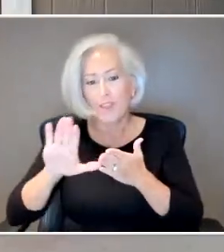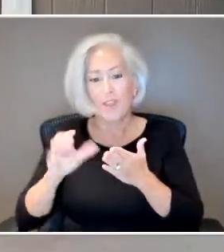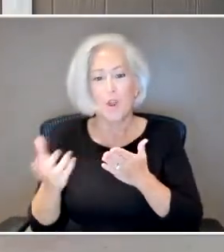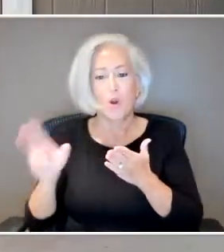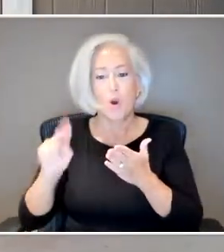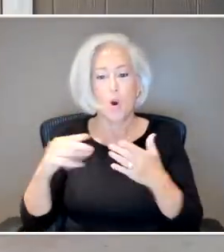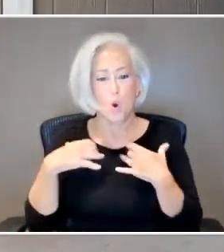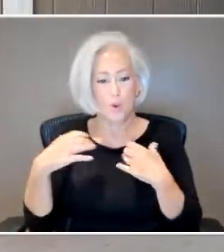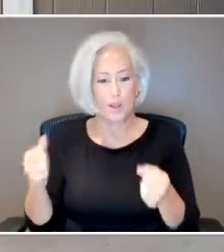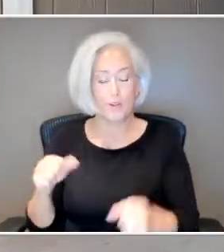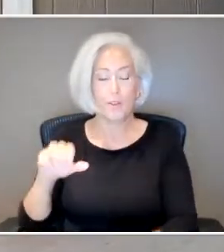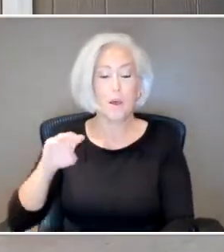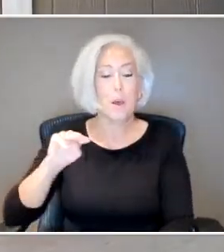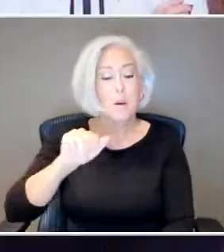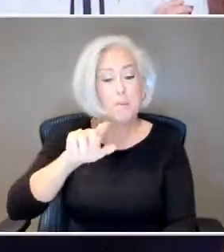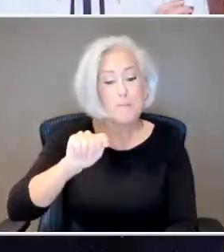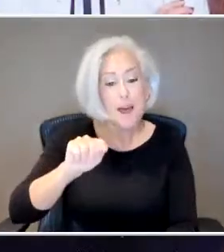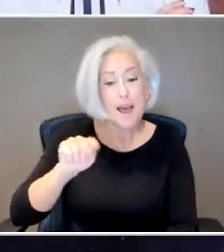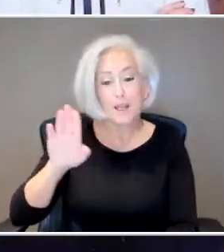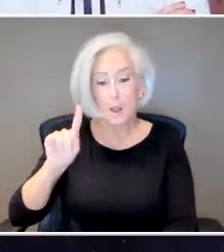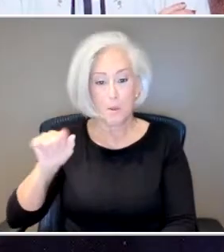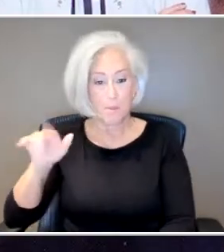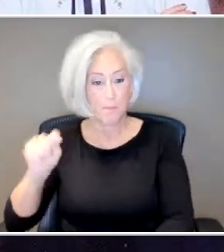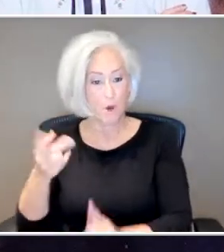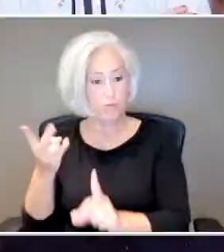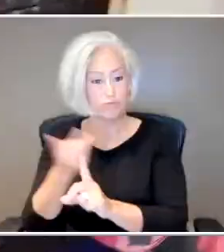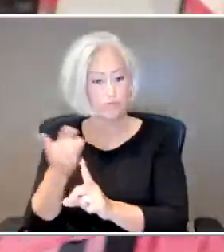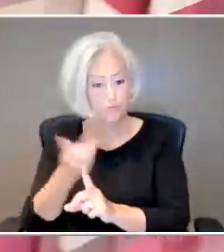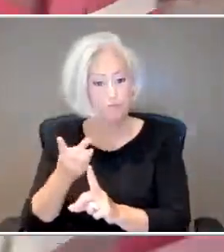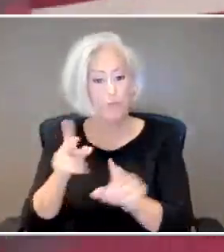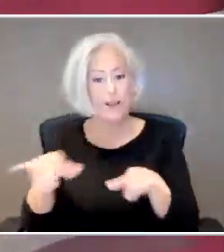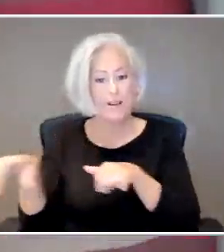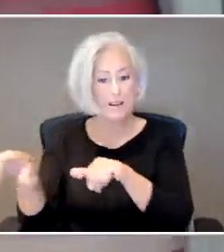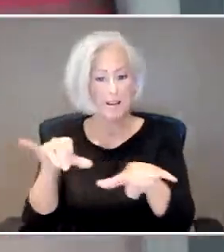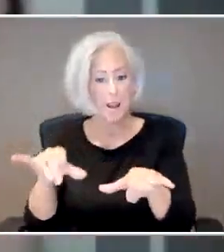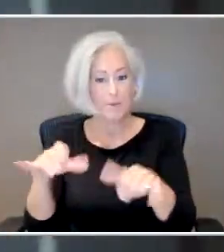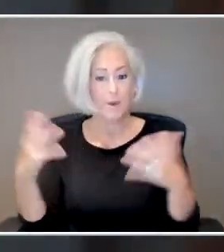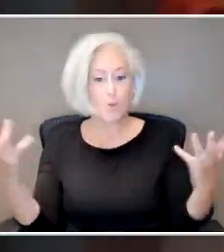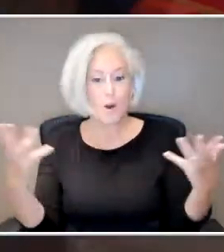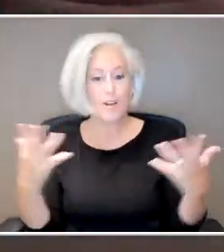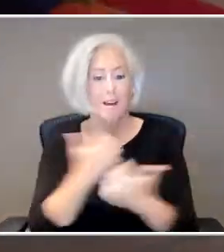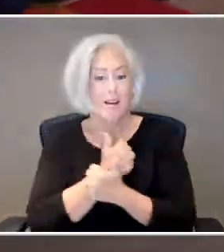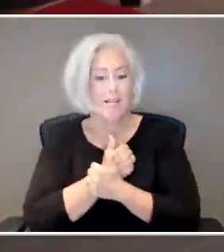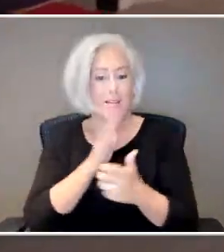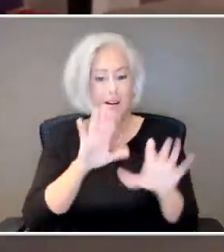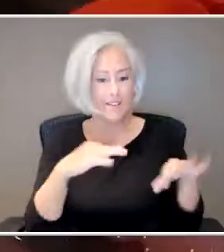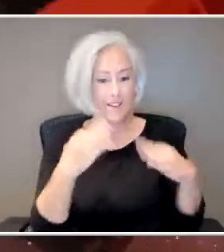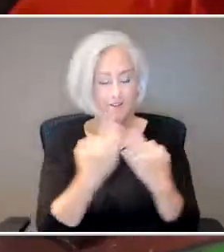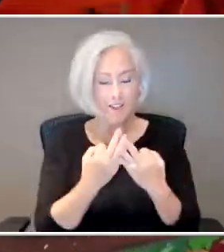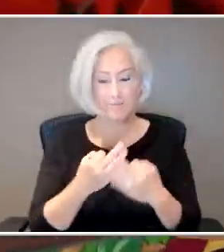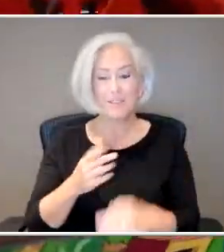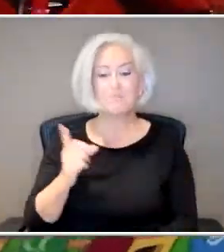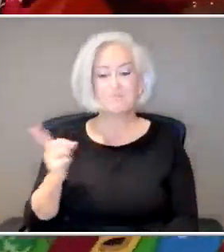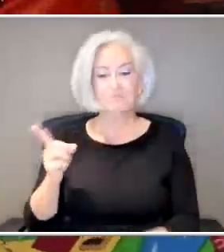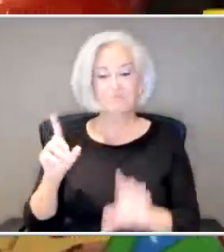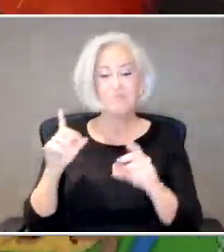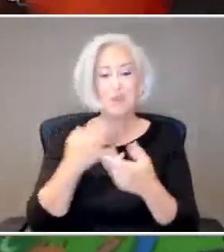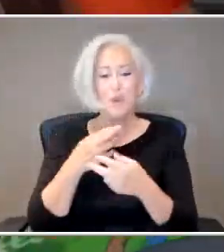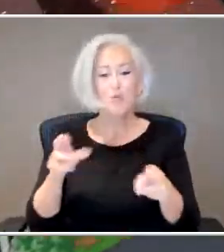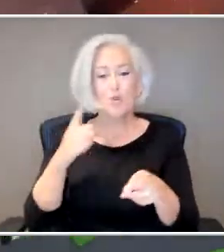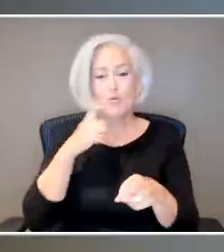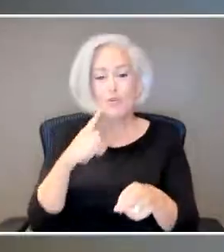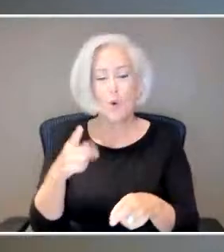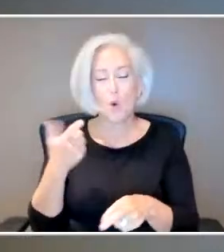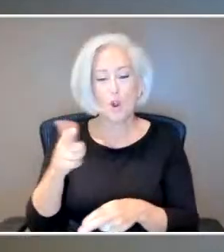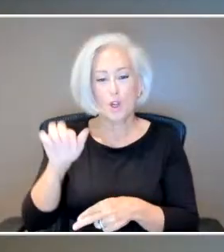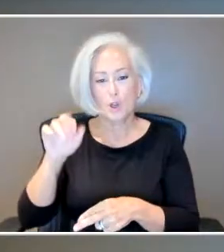Brothers Mike and Matt Boatwright have a lot in common, a love for their families. This is the room for my grandson, and this is where he wants